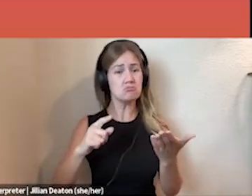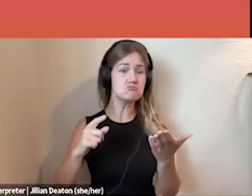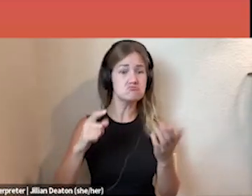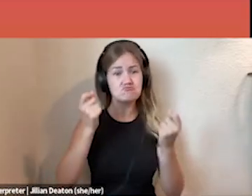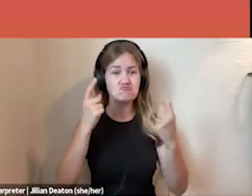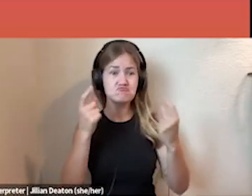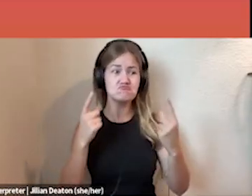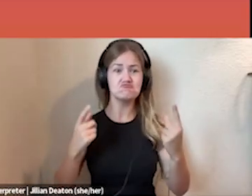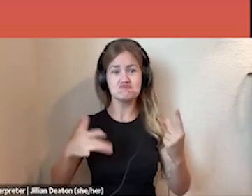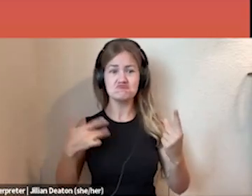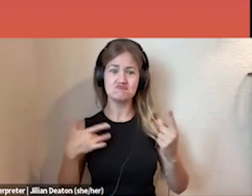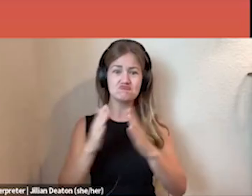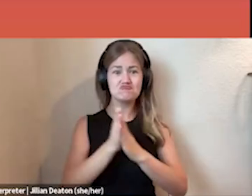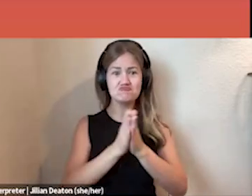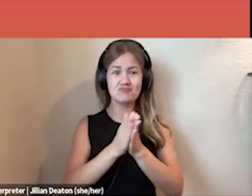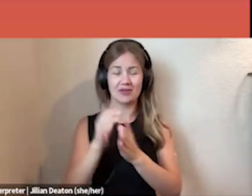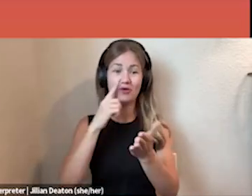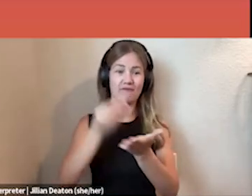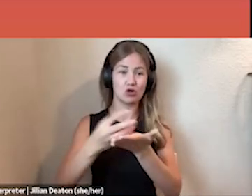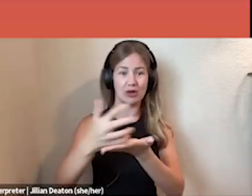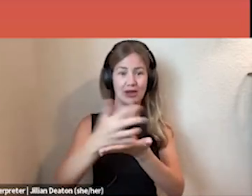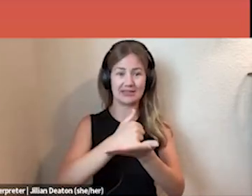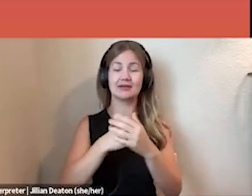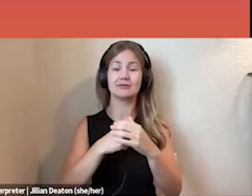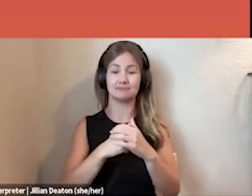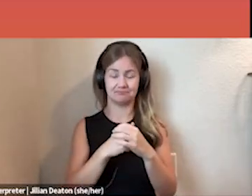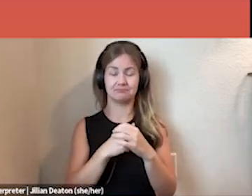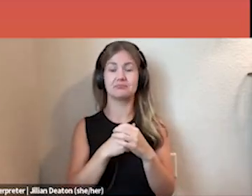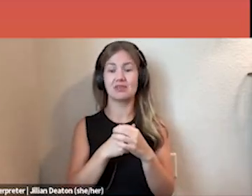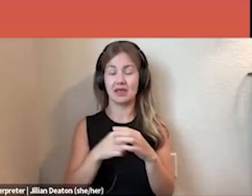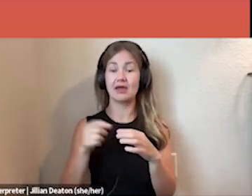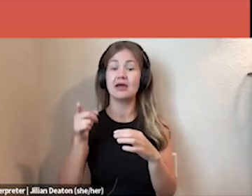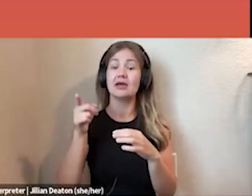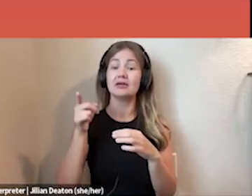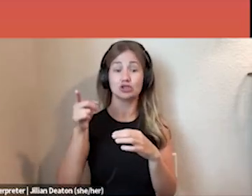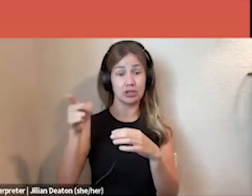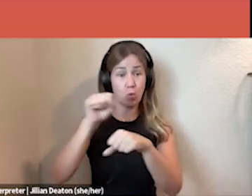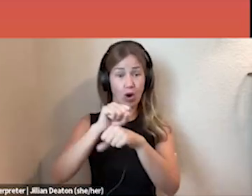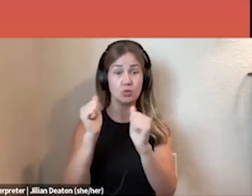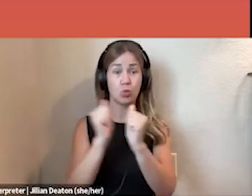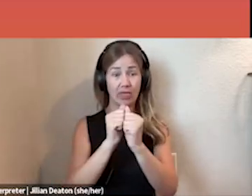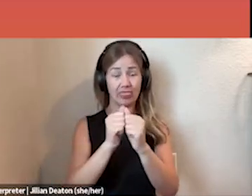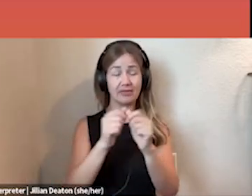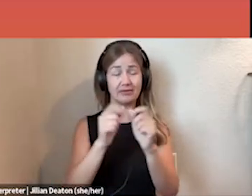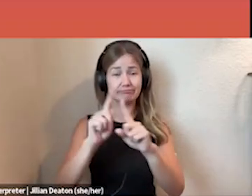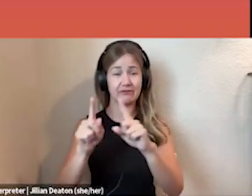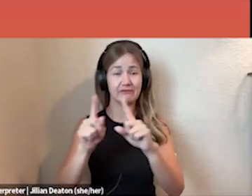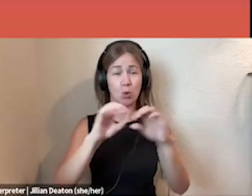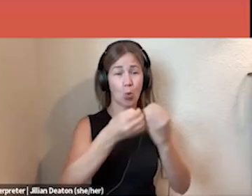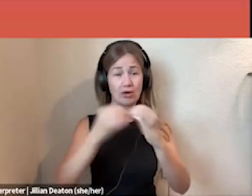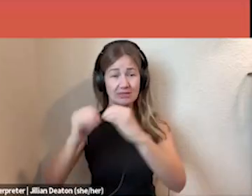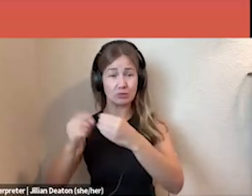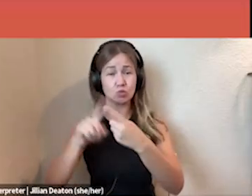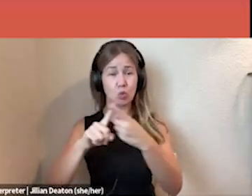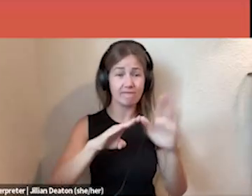accessible. Hallie contributes to the health and vitality of nonprofits by working with organizations to develop